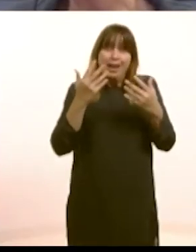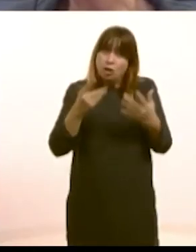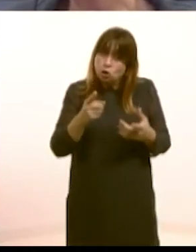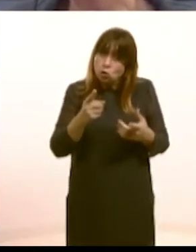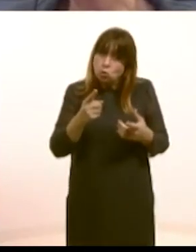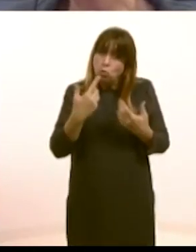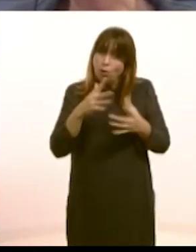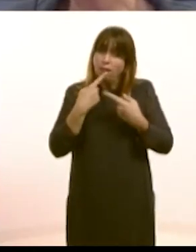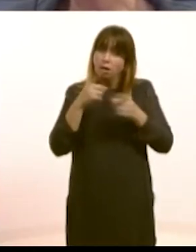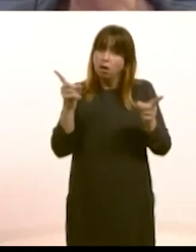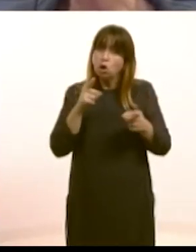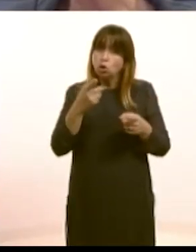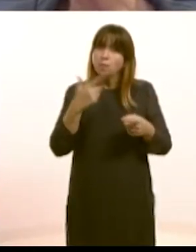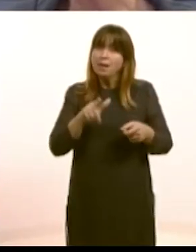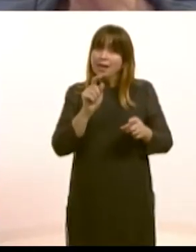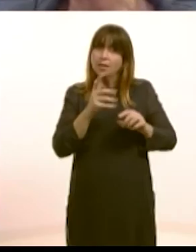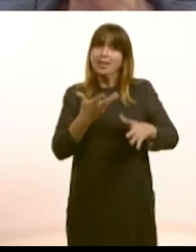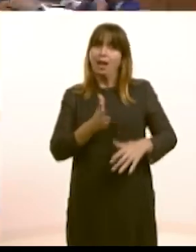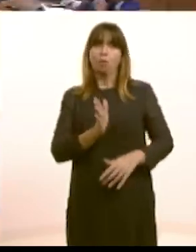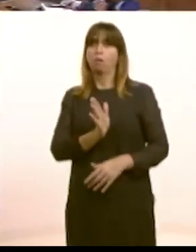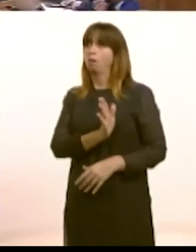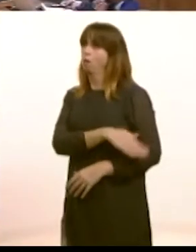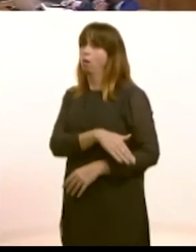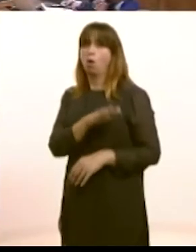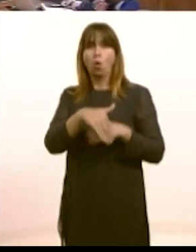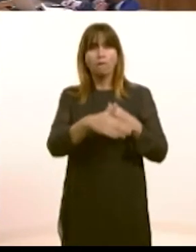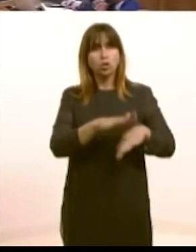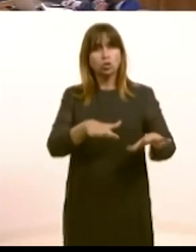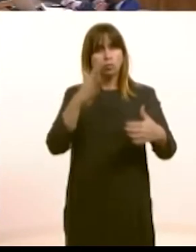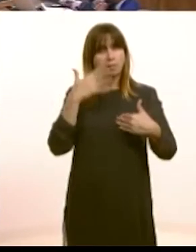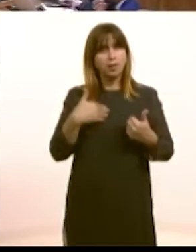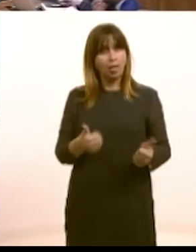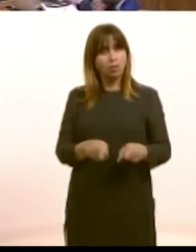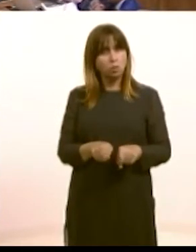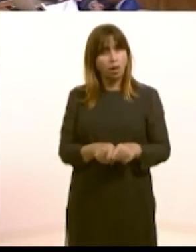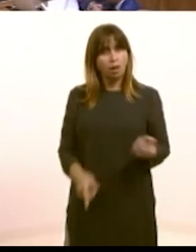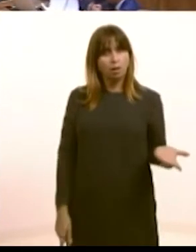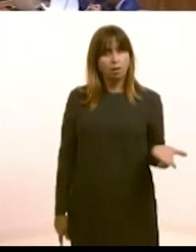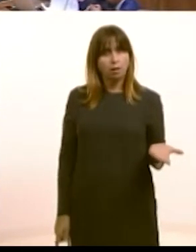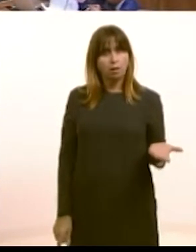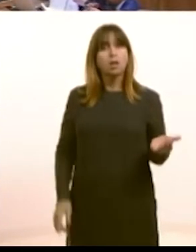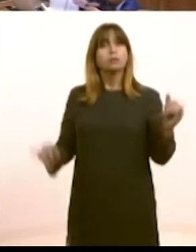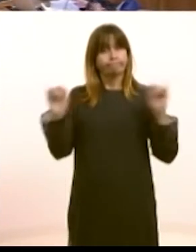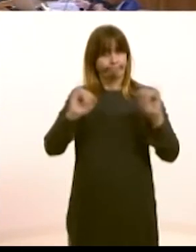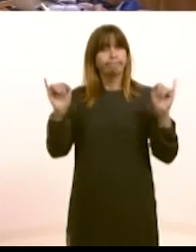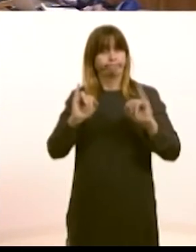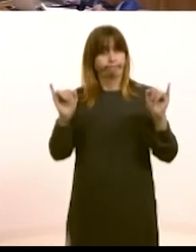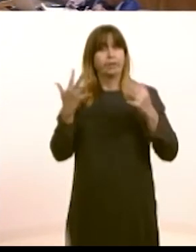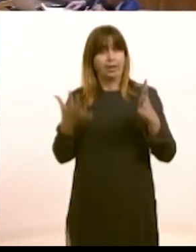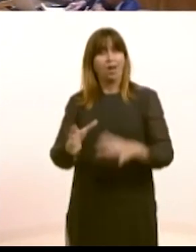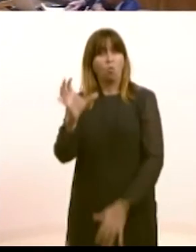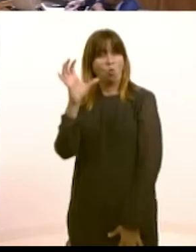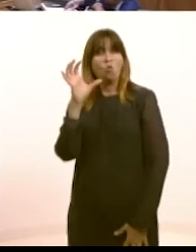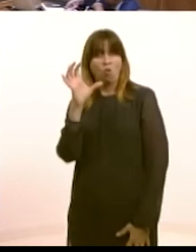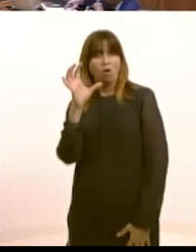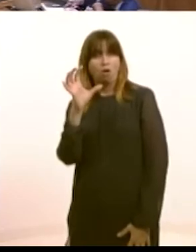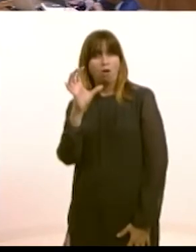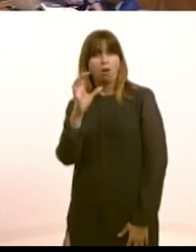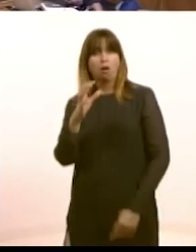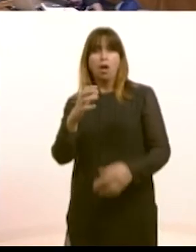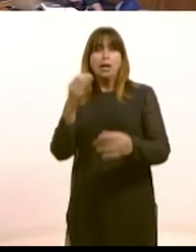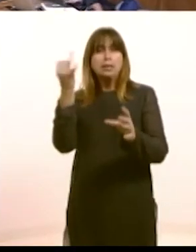ball on children and young people's mental health? Will you now accept that this is a crisis? And will you tell us what,